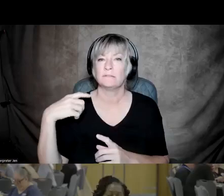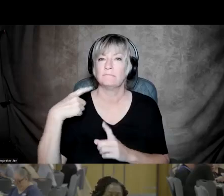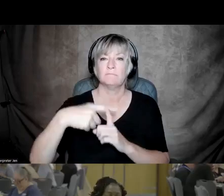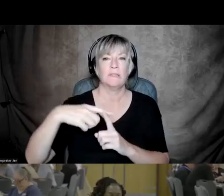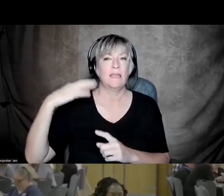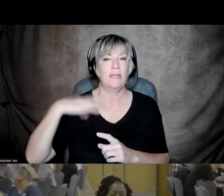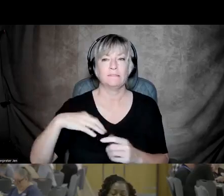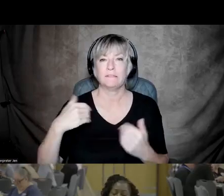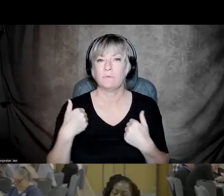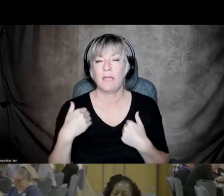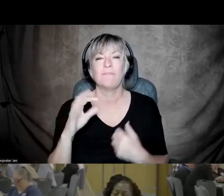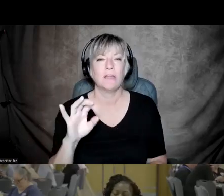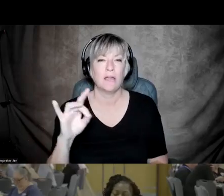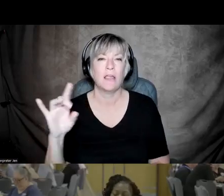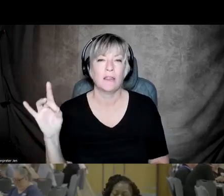is 988,